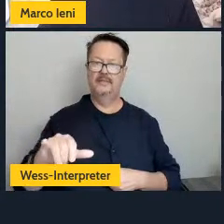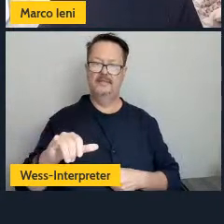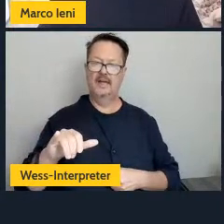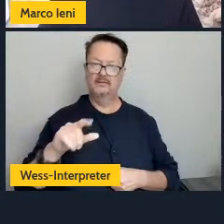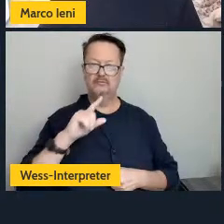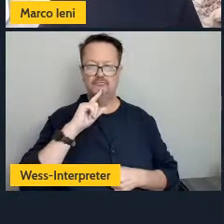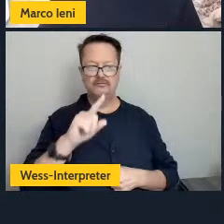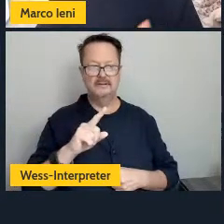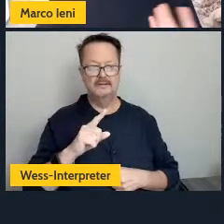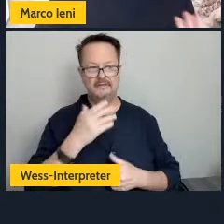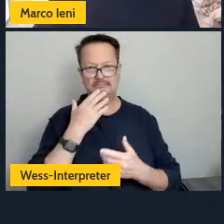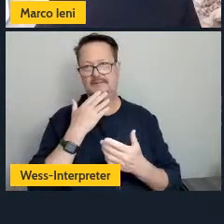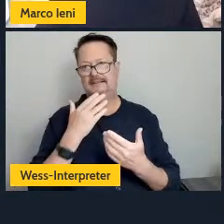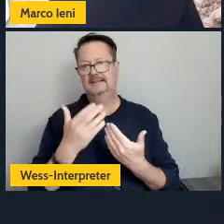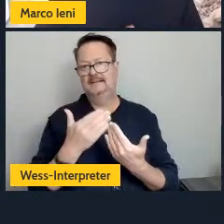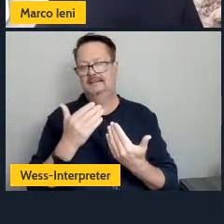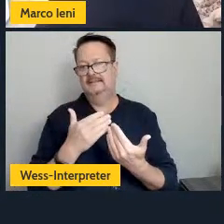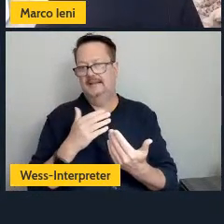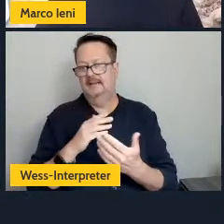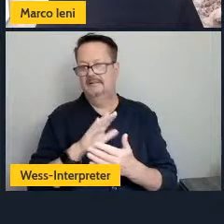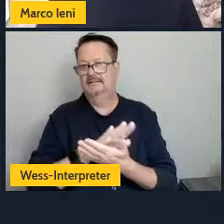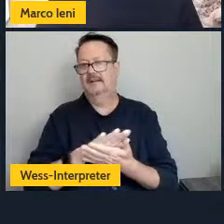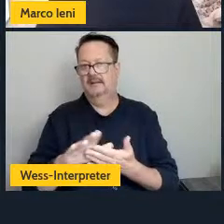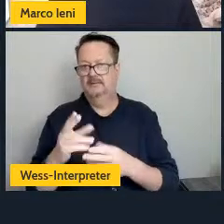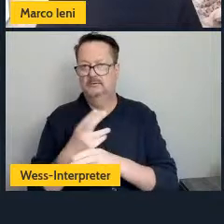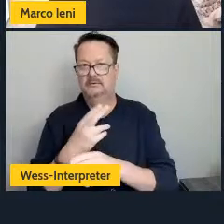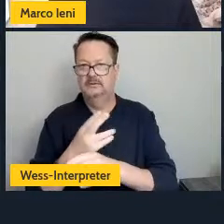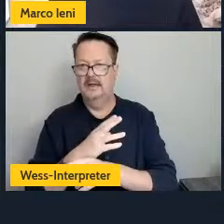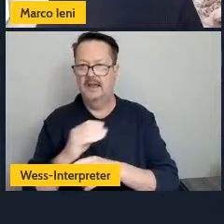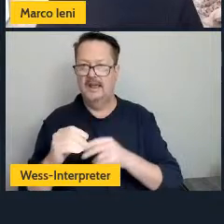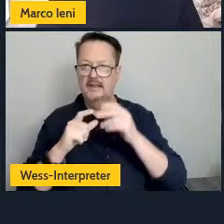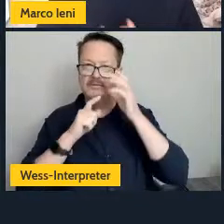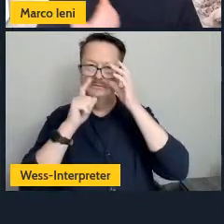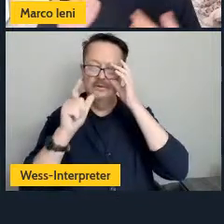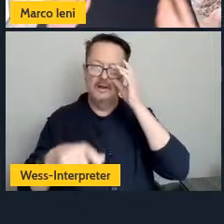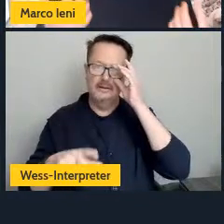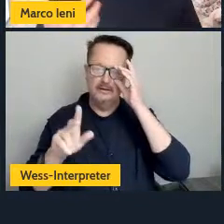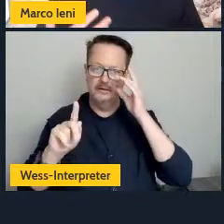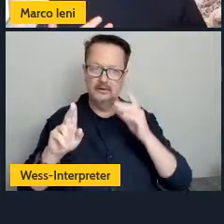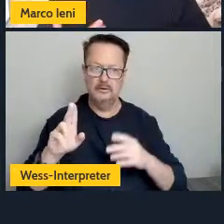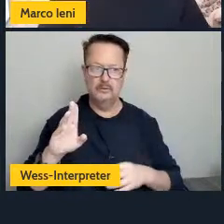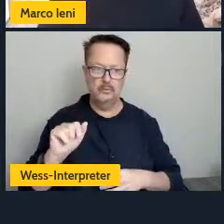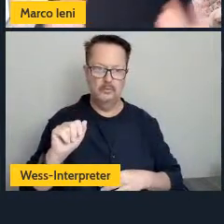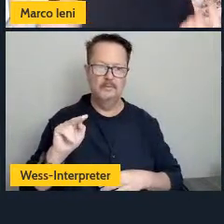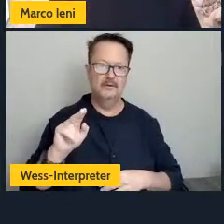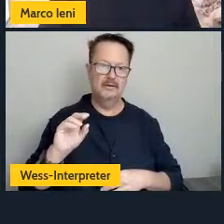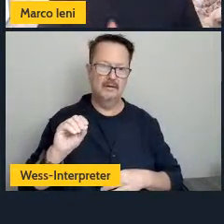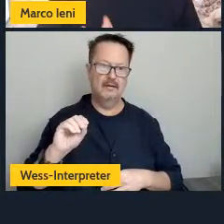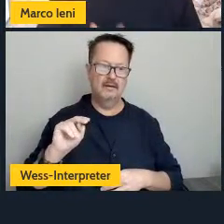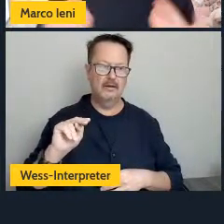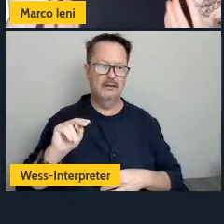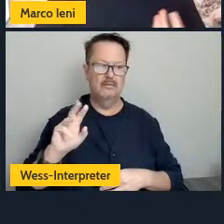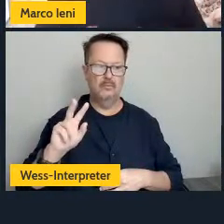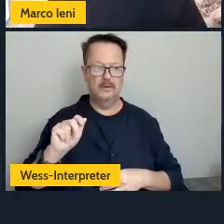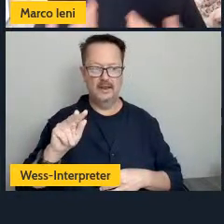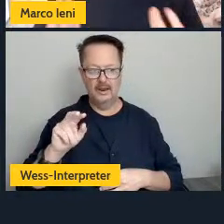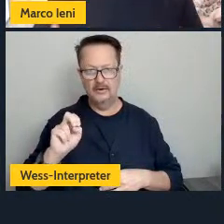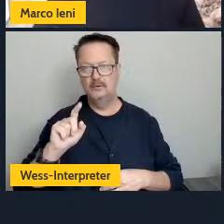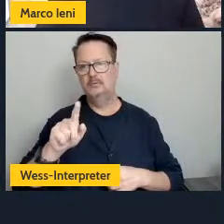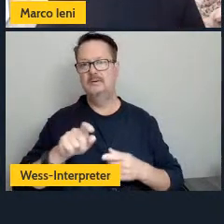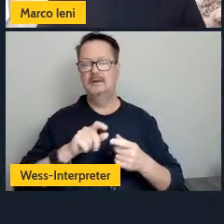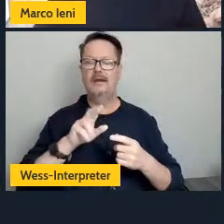handy. Instead, Helm is not Kubernetes aware. So unfortunately, you need to specify the API version, the